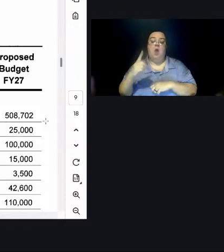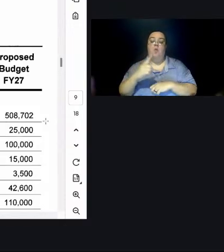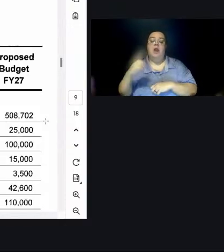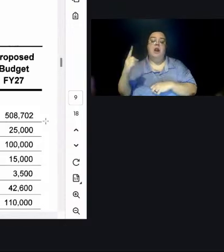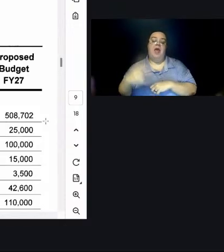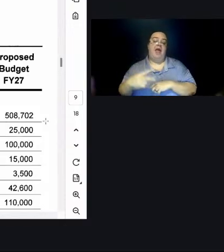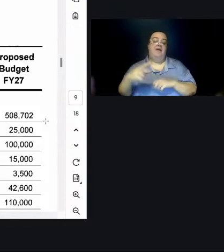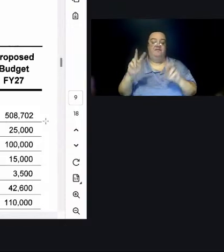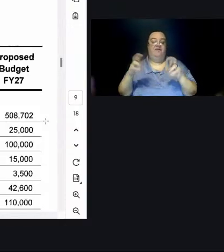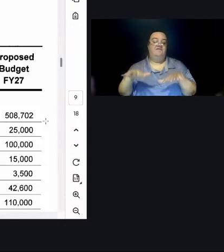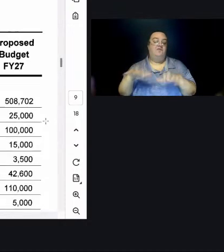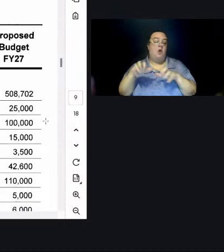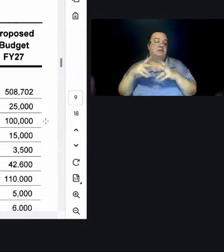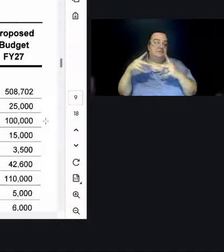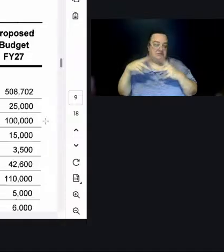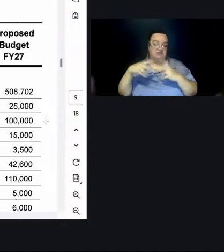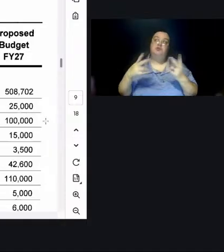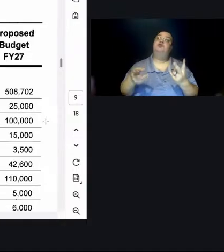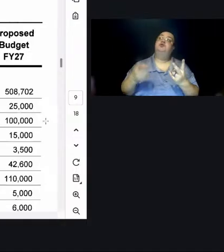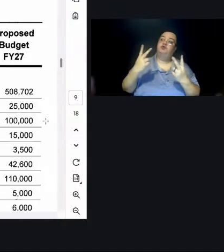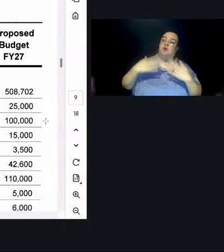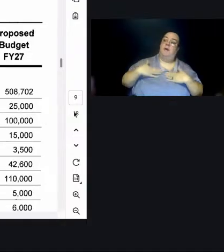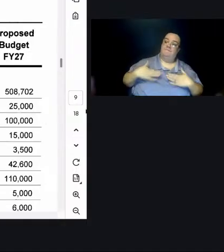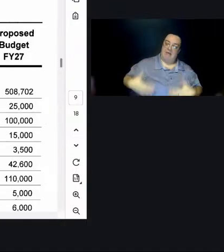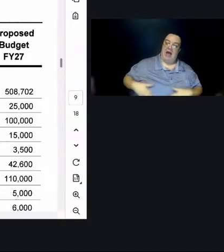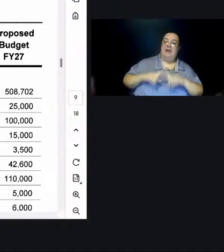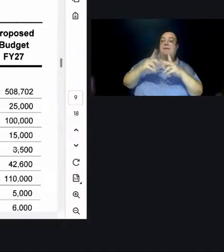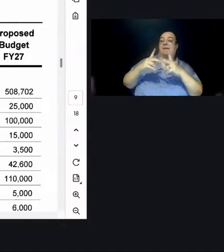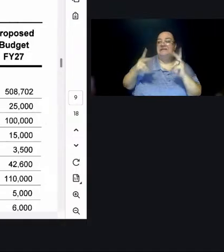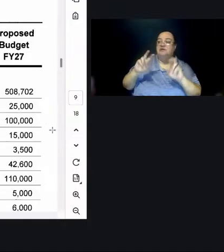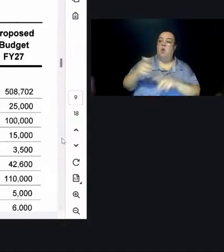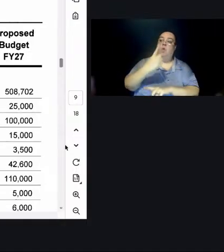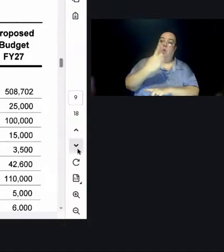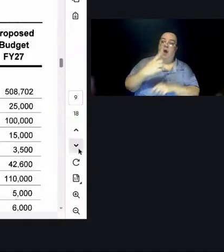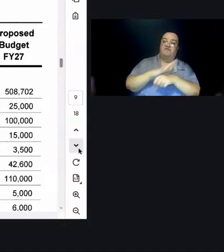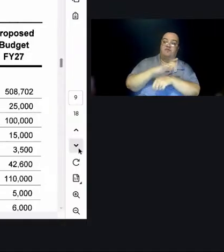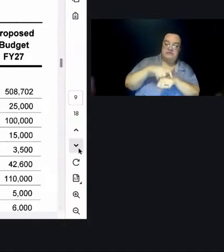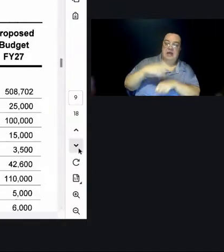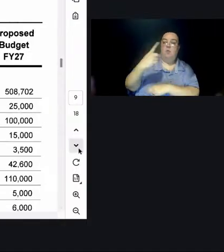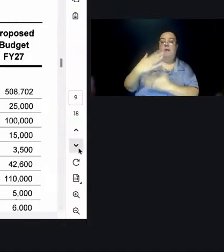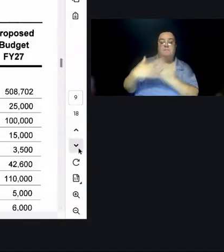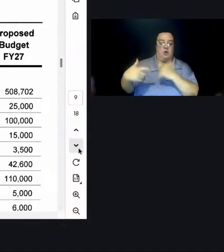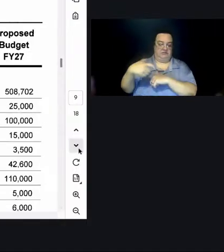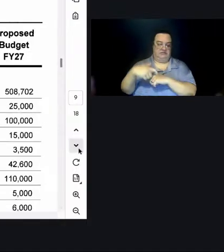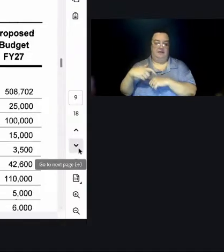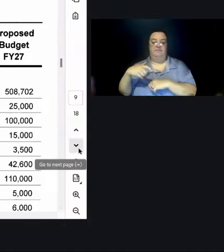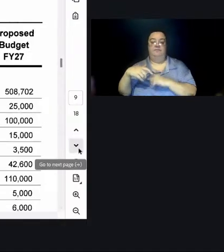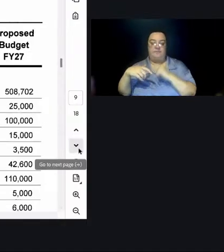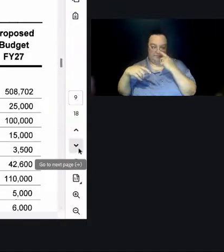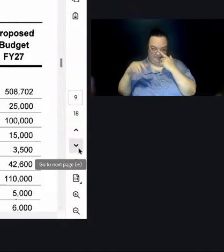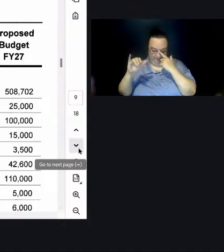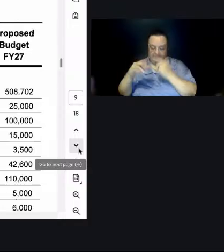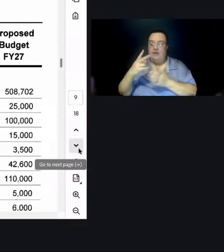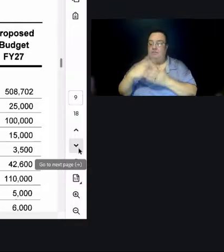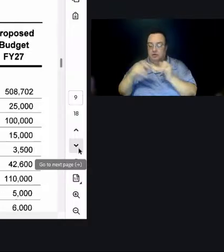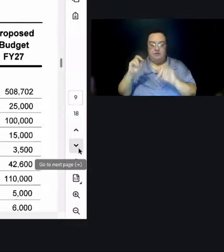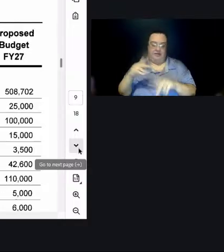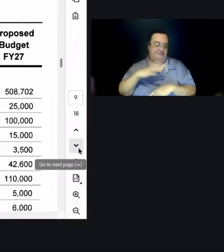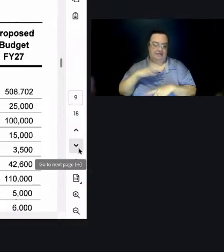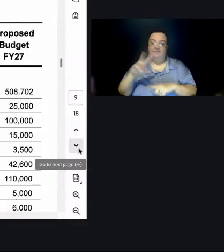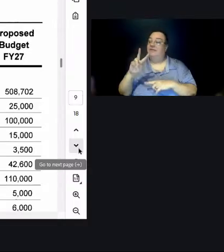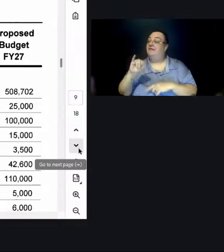yeah. 2 bodies, but 1.5 Yes. positions. Part-time code, those are both frozen. Okay, Vice